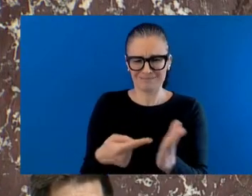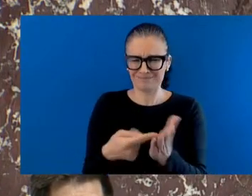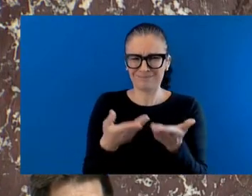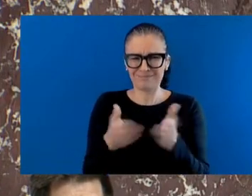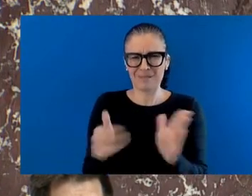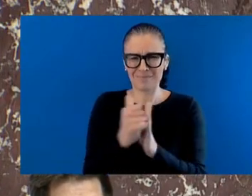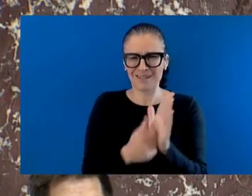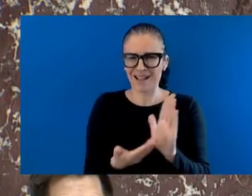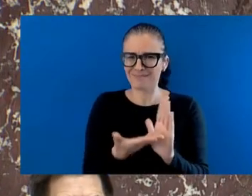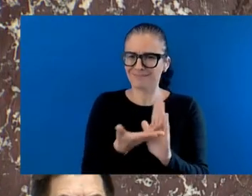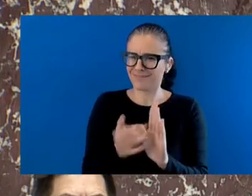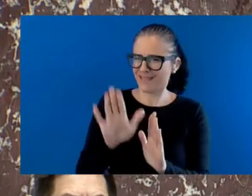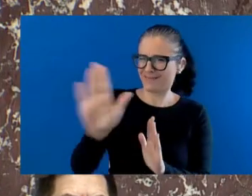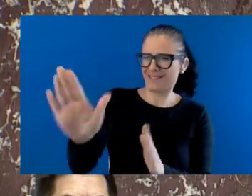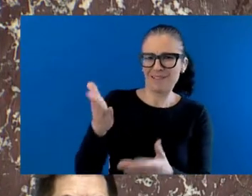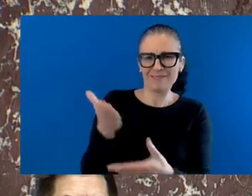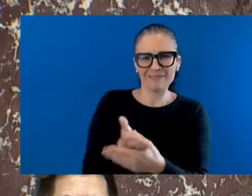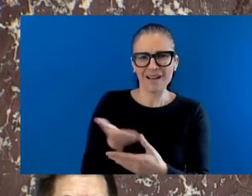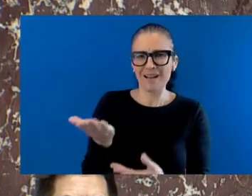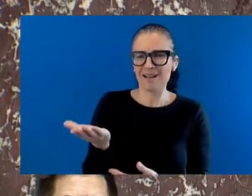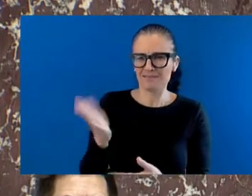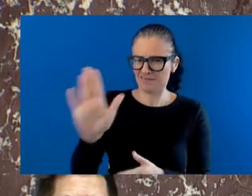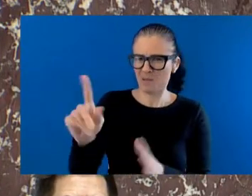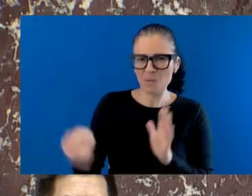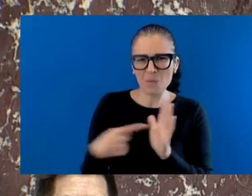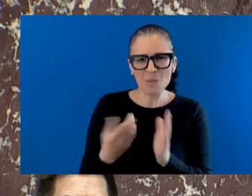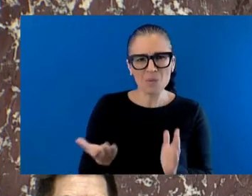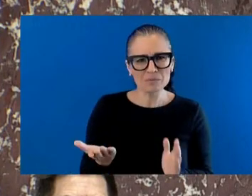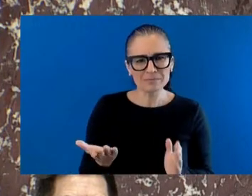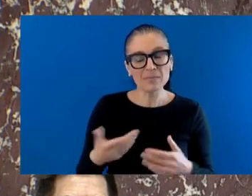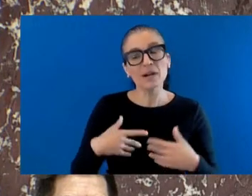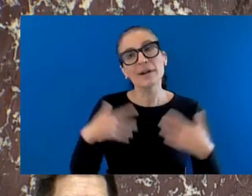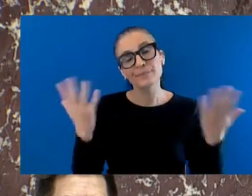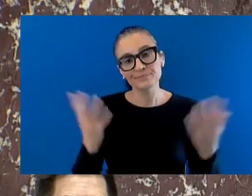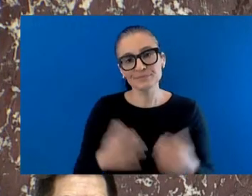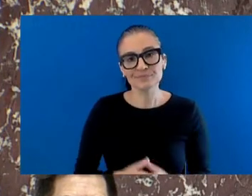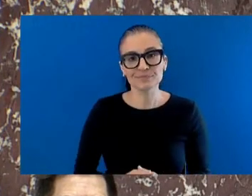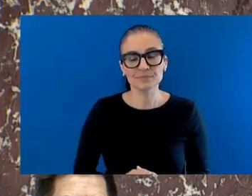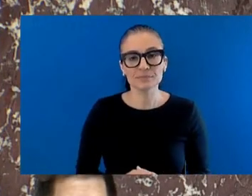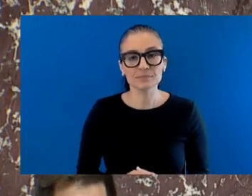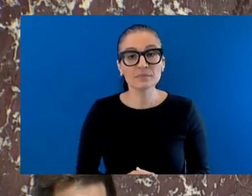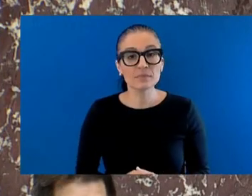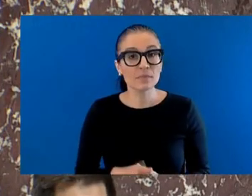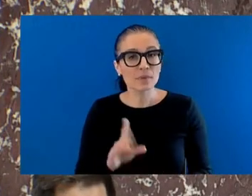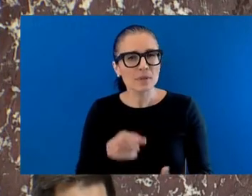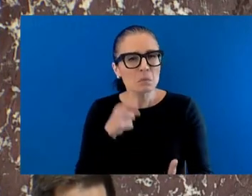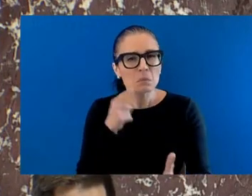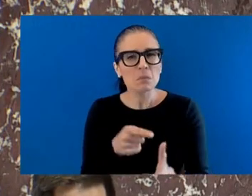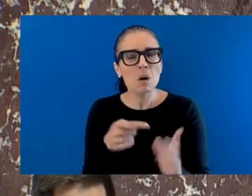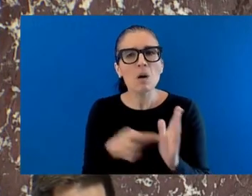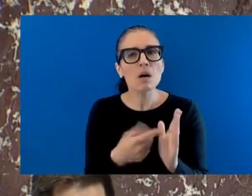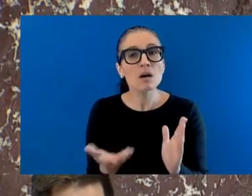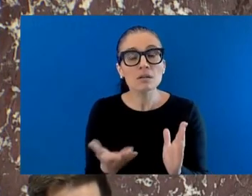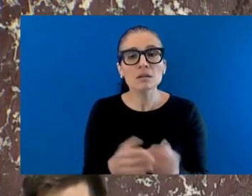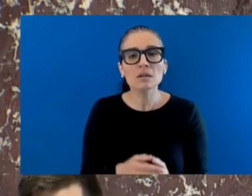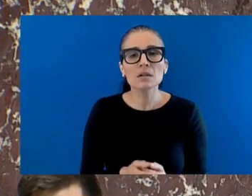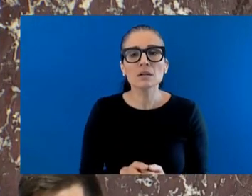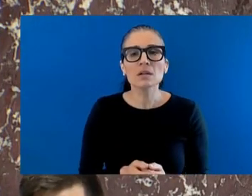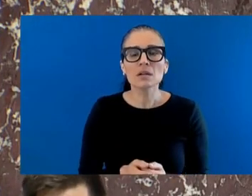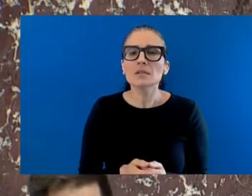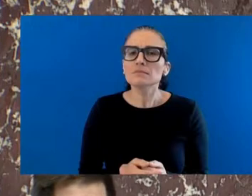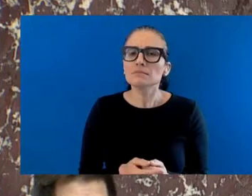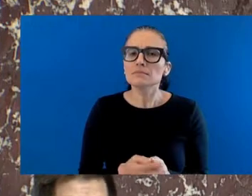about getting to the bottom of a matter that's been raised that has very serious potential ramifications if it bears out to